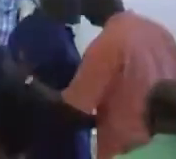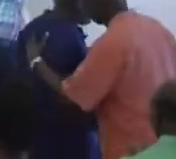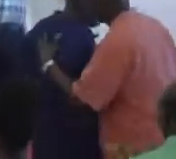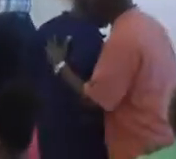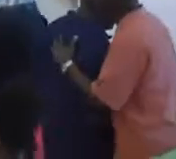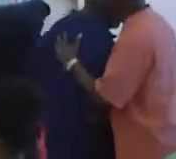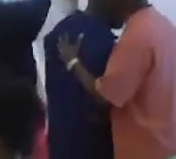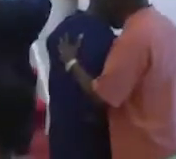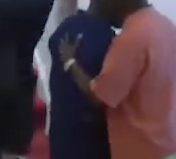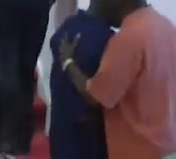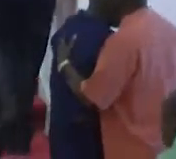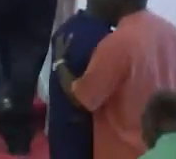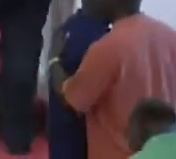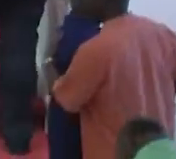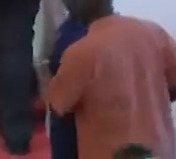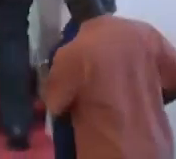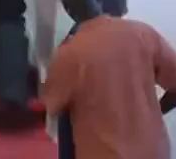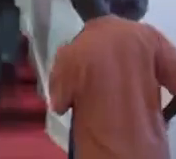pastor.